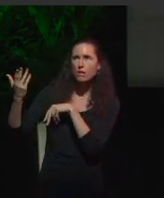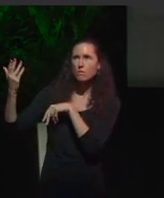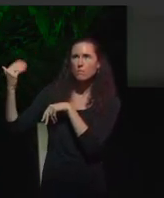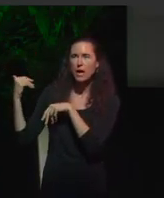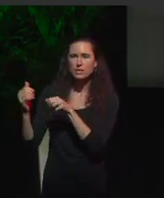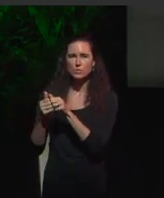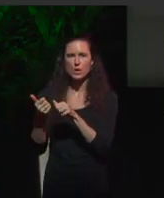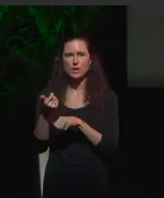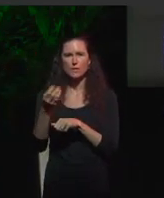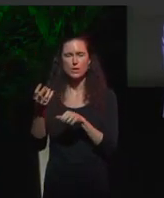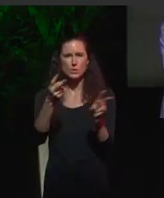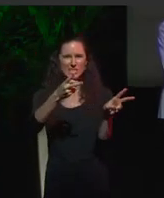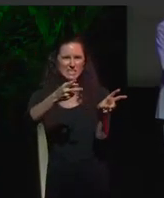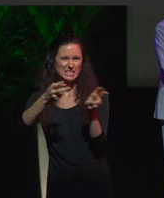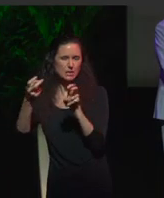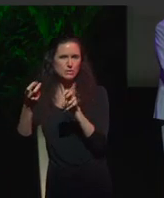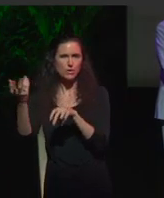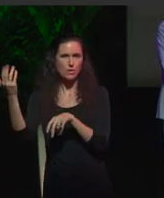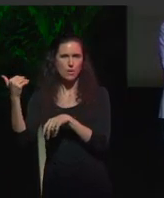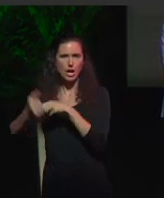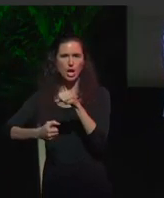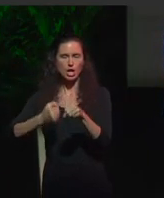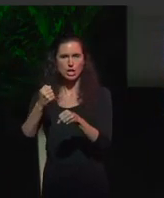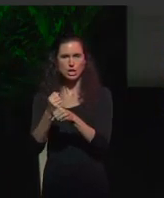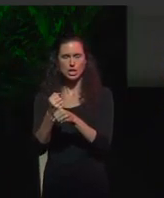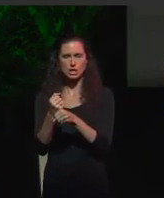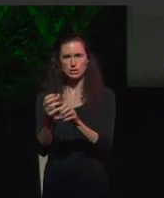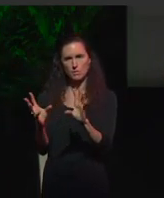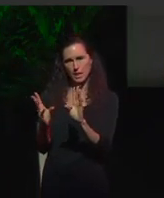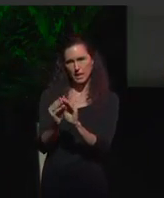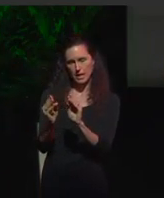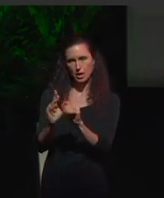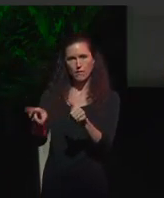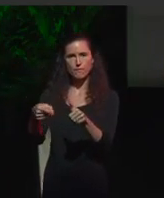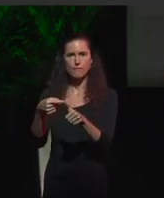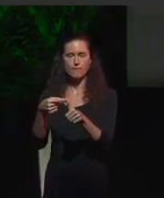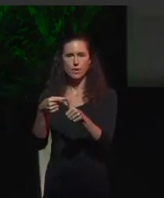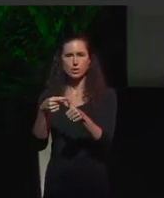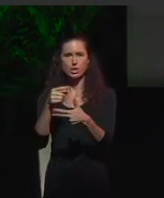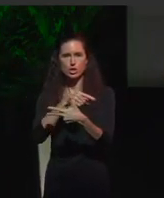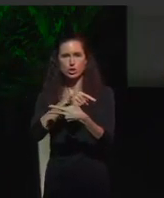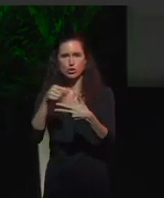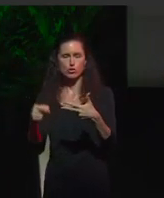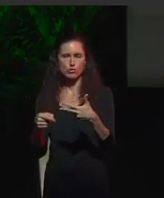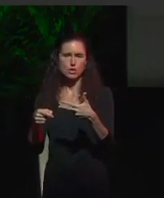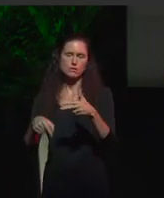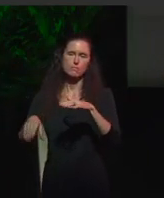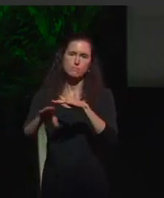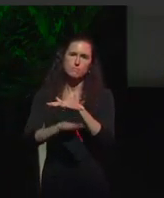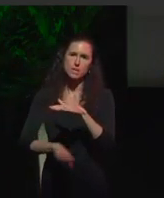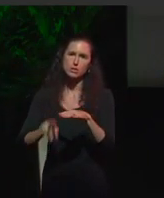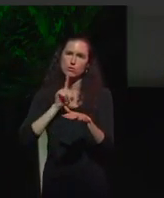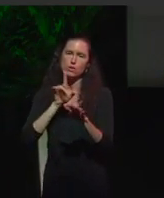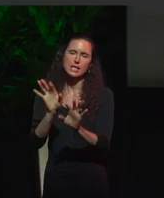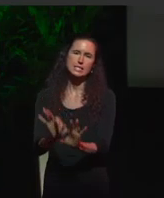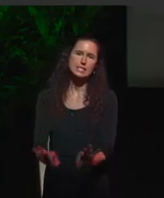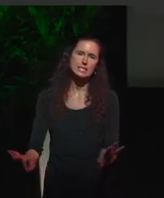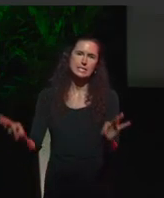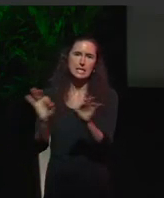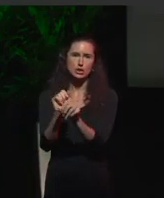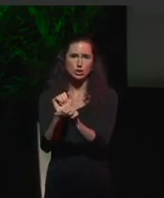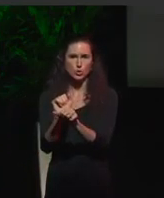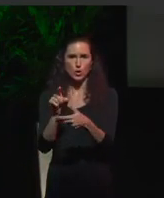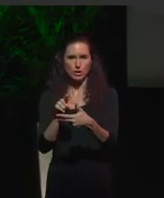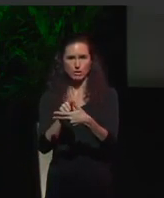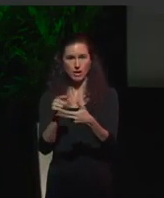snippets from prior year's plenaries. First, there are three fundamentals that I hold as true and central to our work. They are that